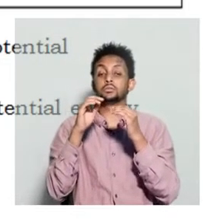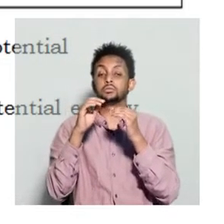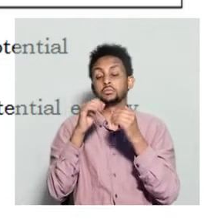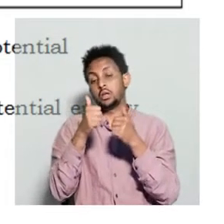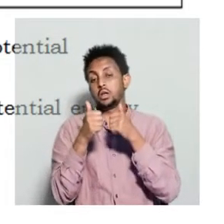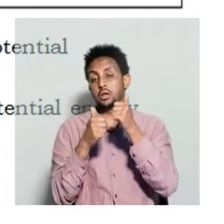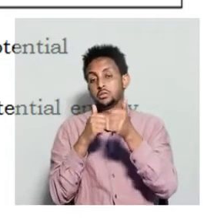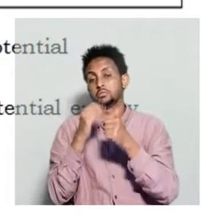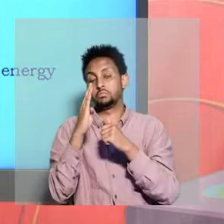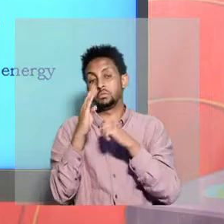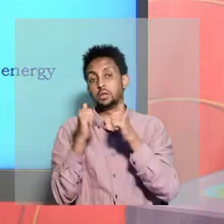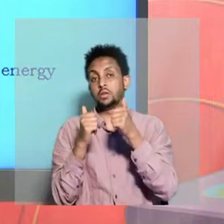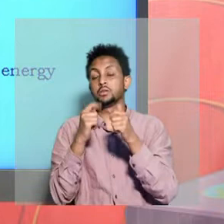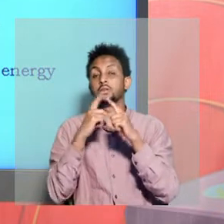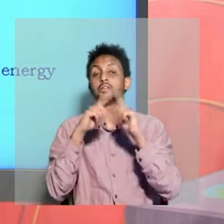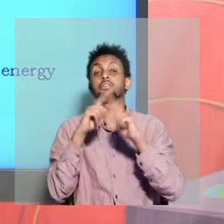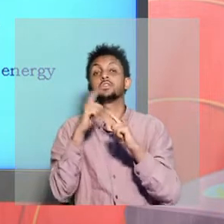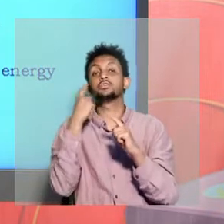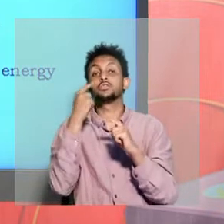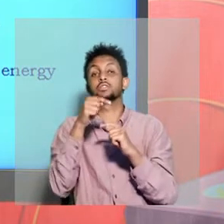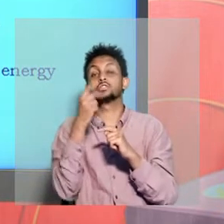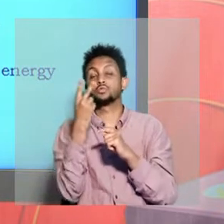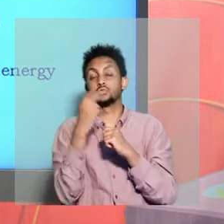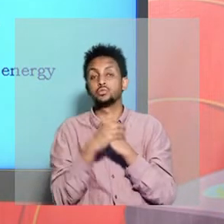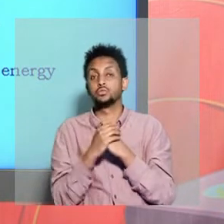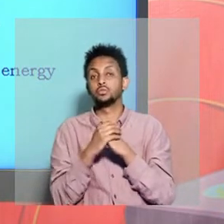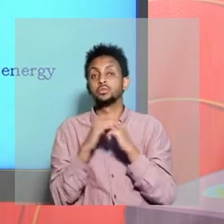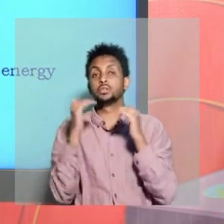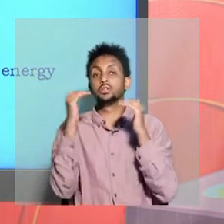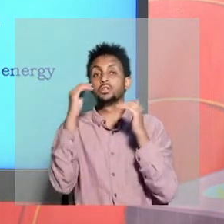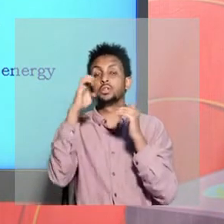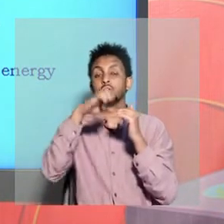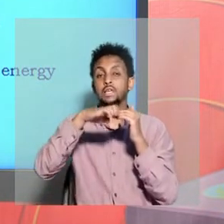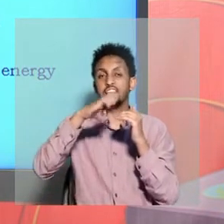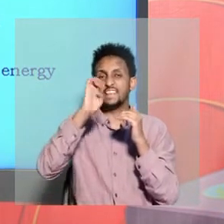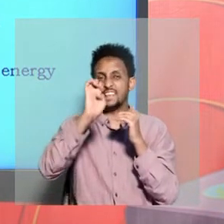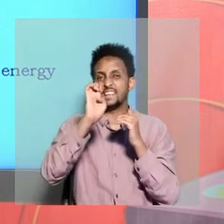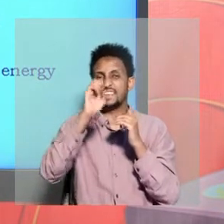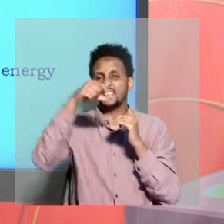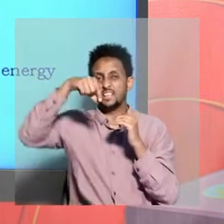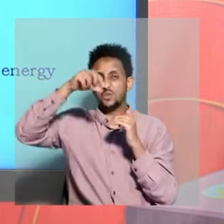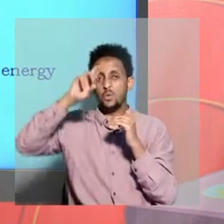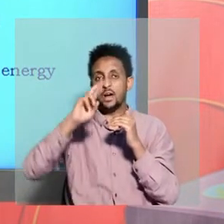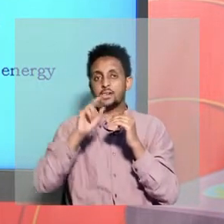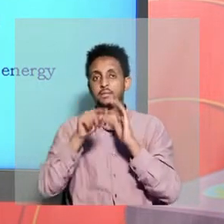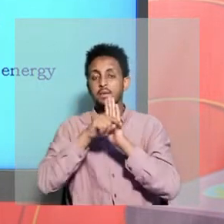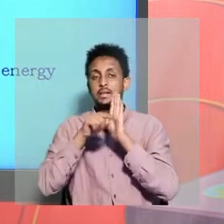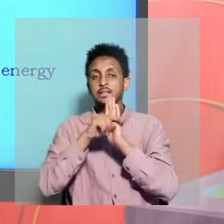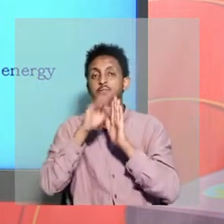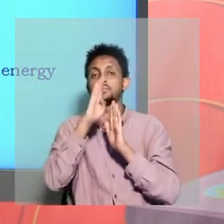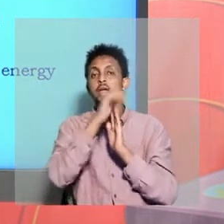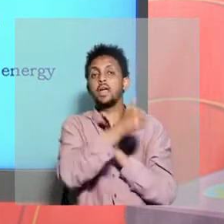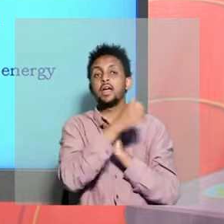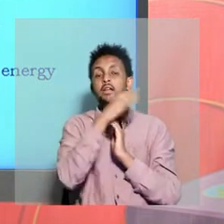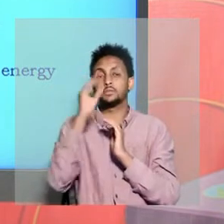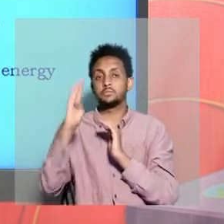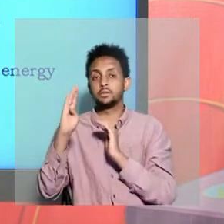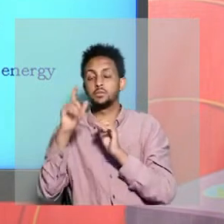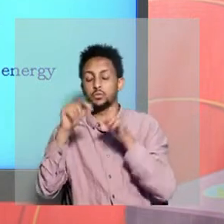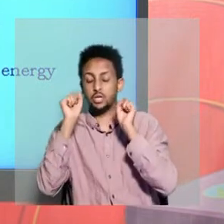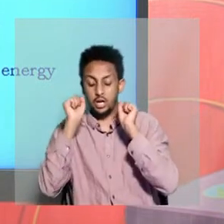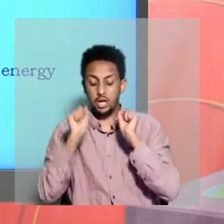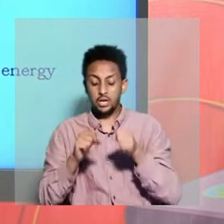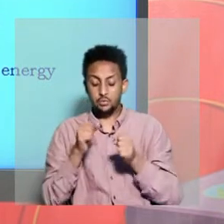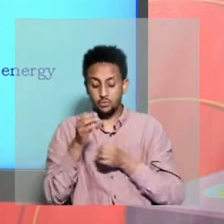for example, like this. The difference of these two, EQR at A minus EQR at B, enables us